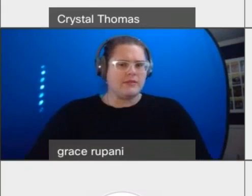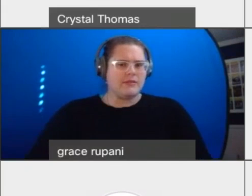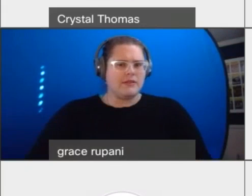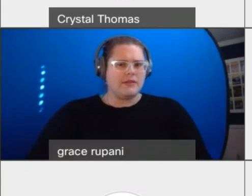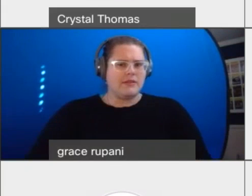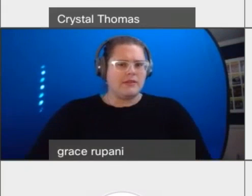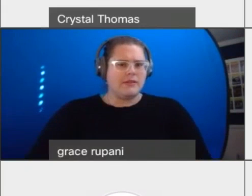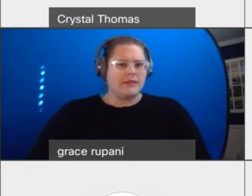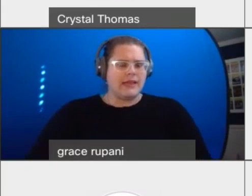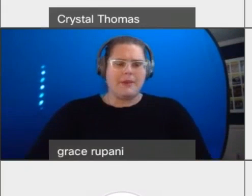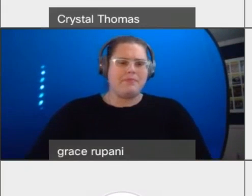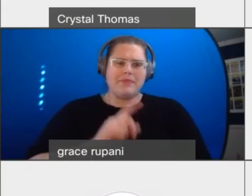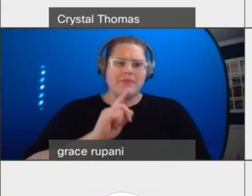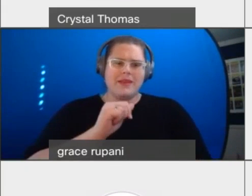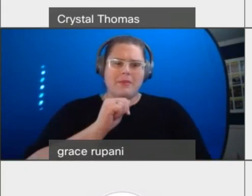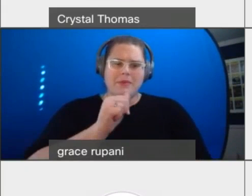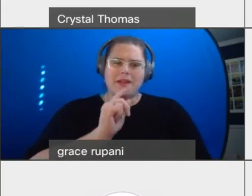And I don't know if we have anyone